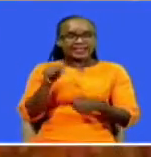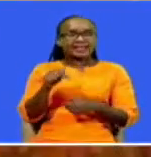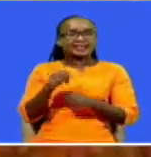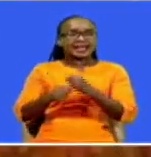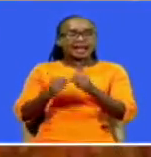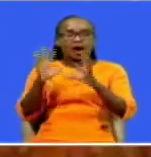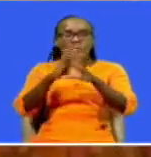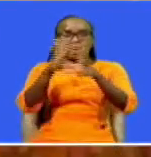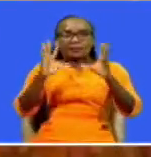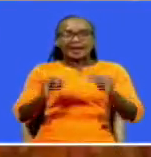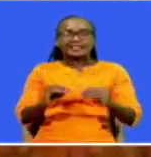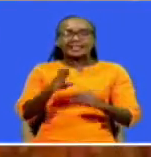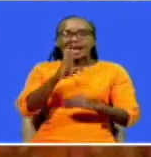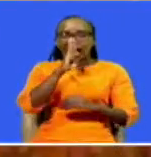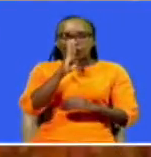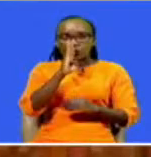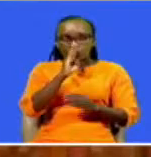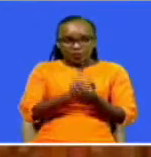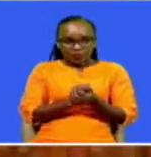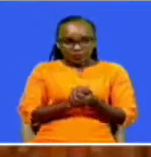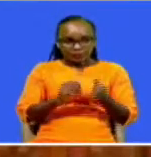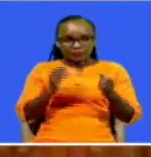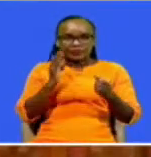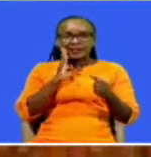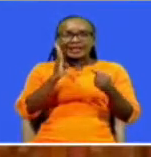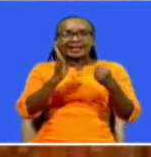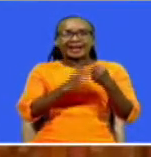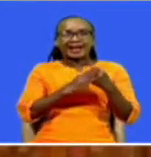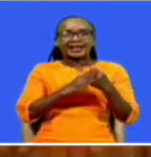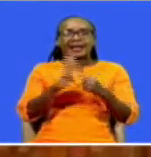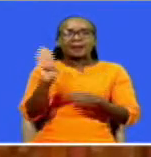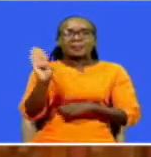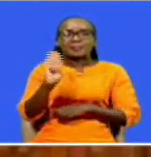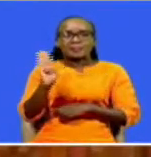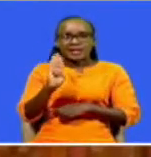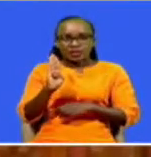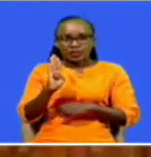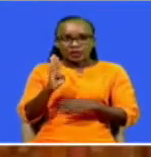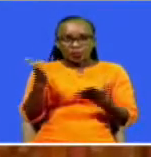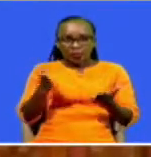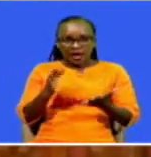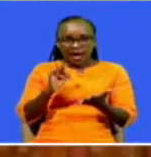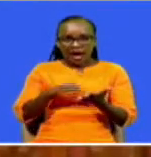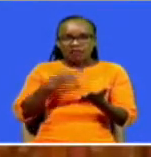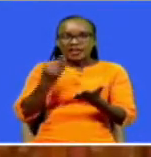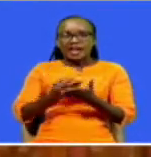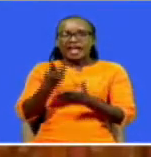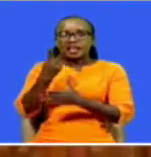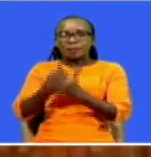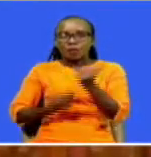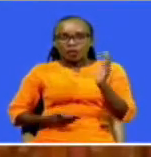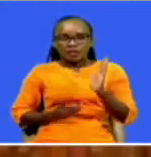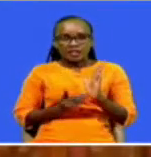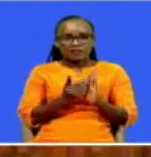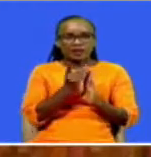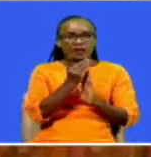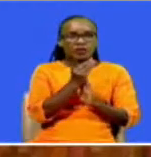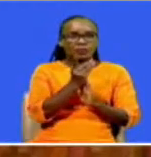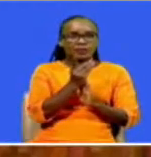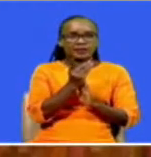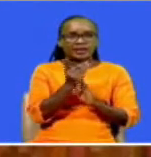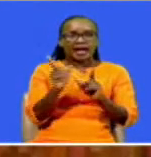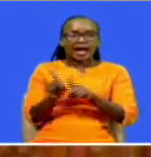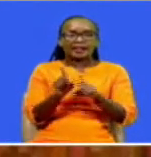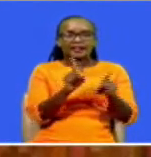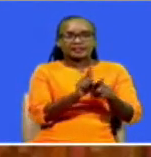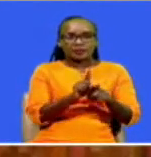we budgeted to borrow 900 billion to finance both development and recurrent